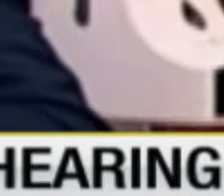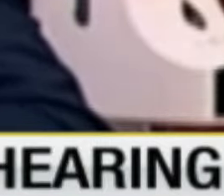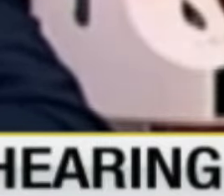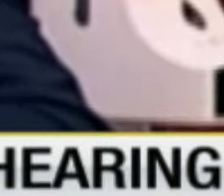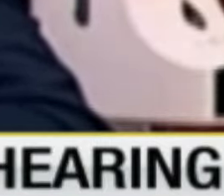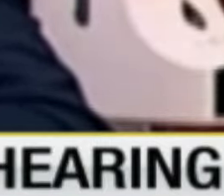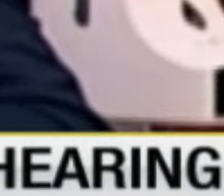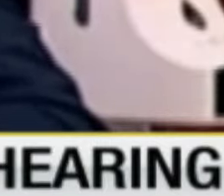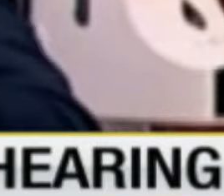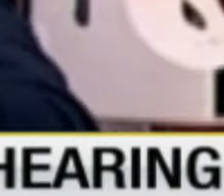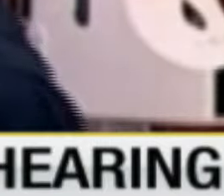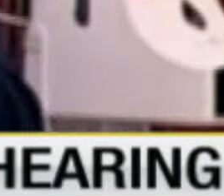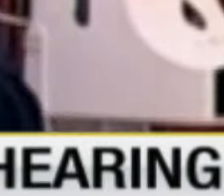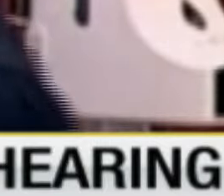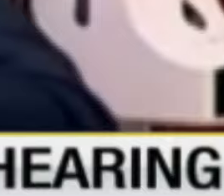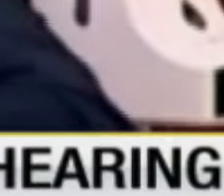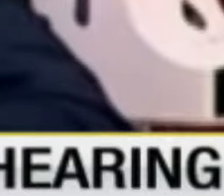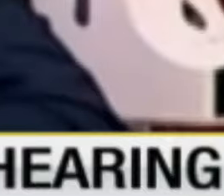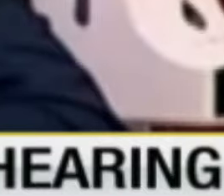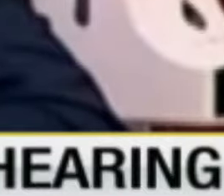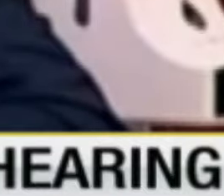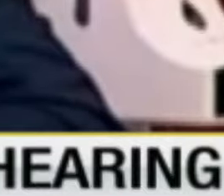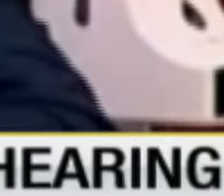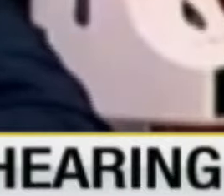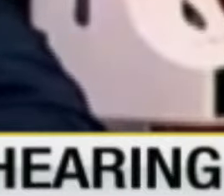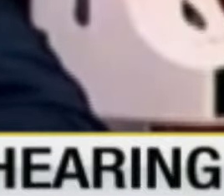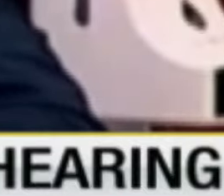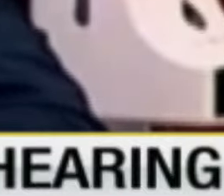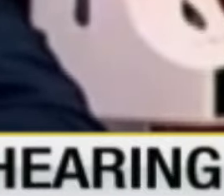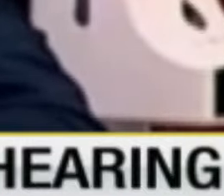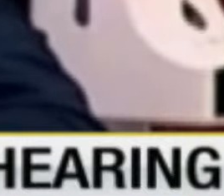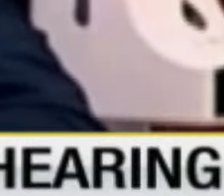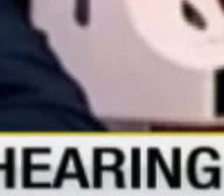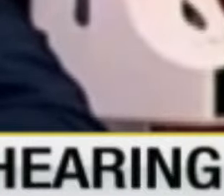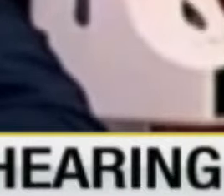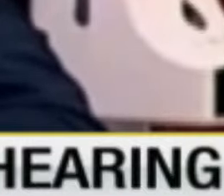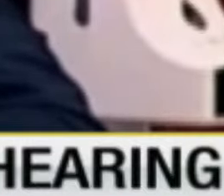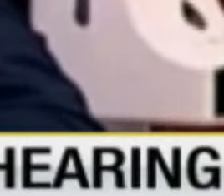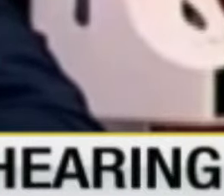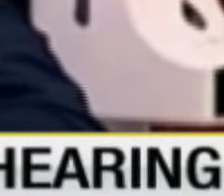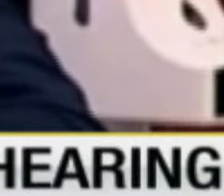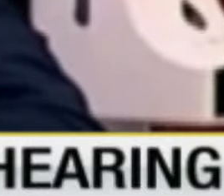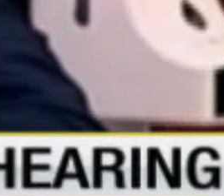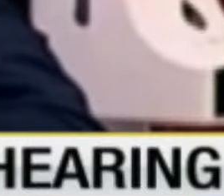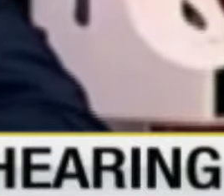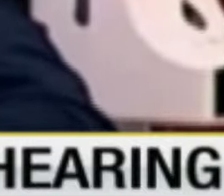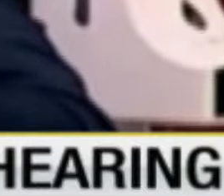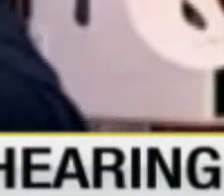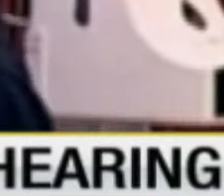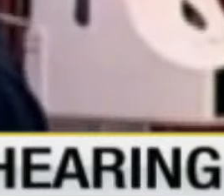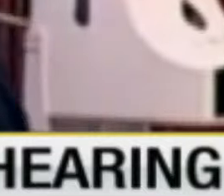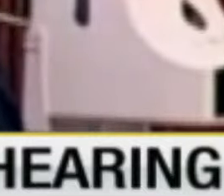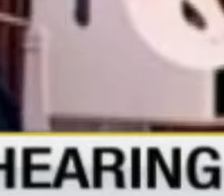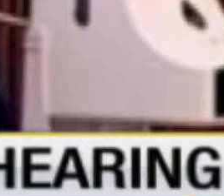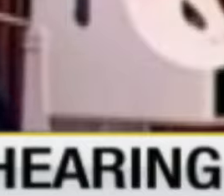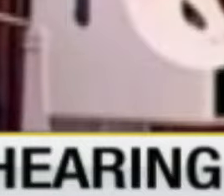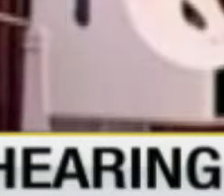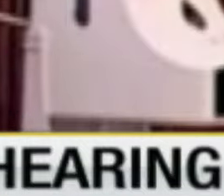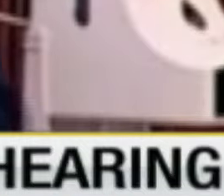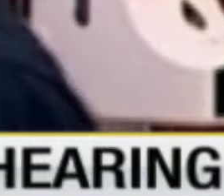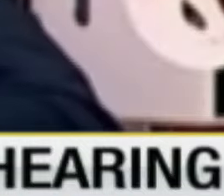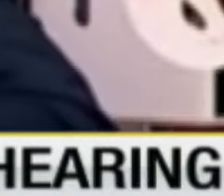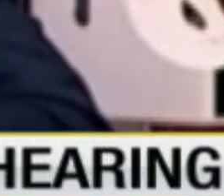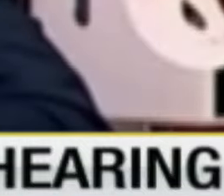state officer acting through others. And those provisions are expressed that that public officer is